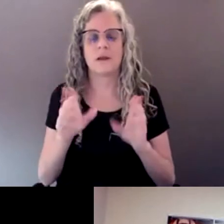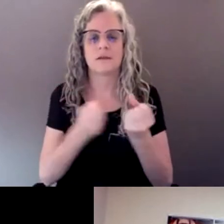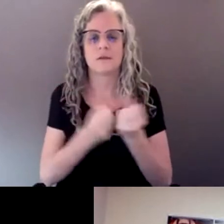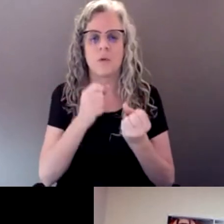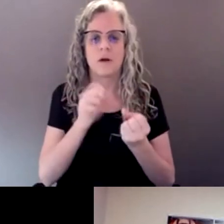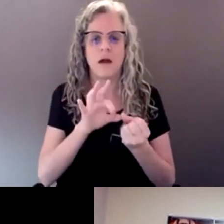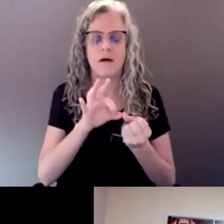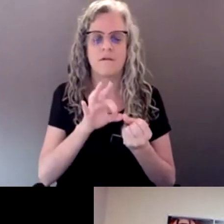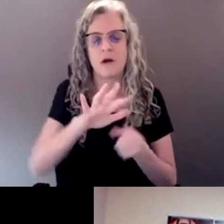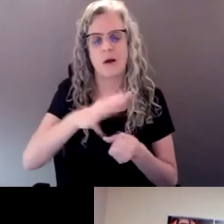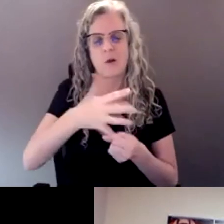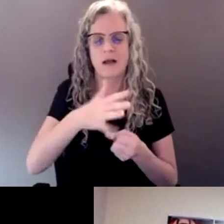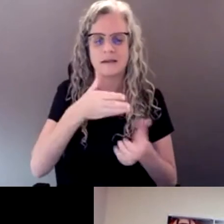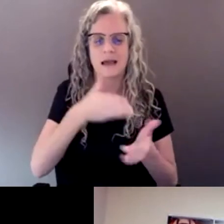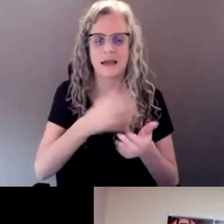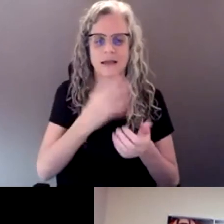anti-Semitism.